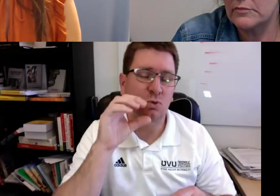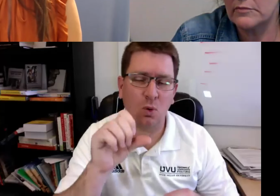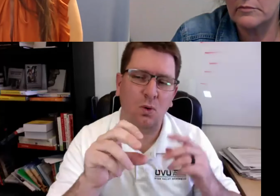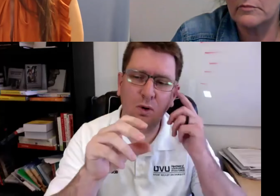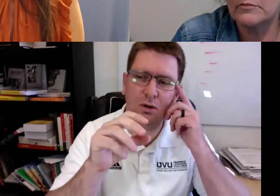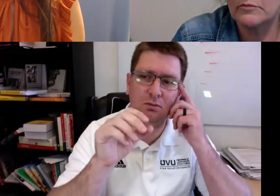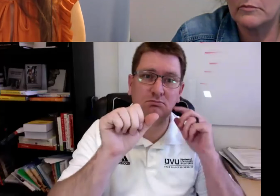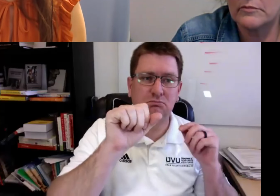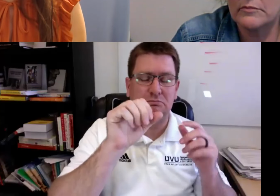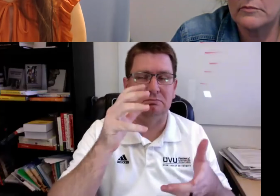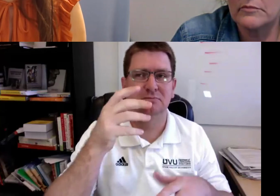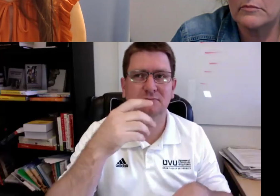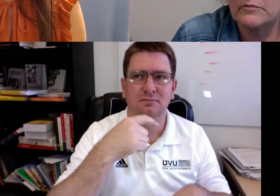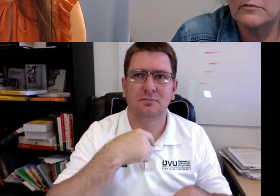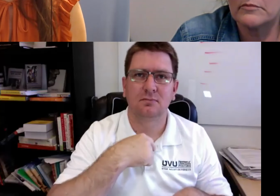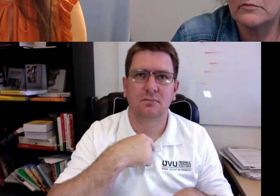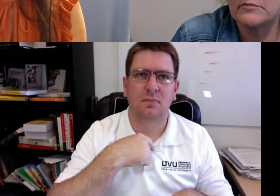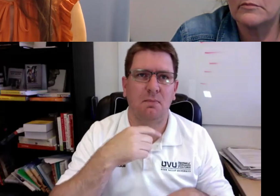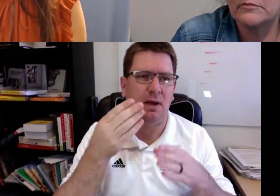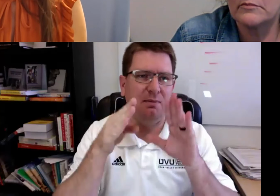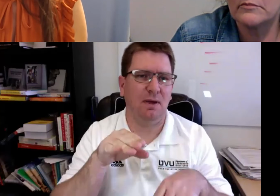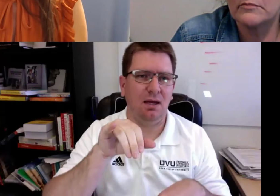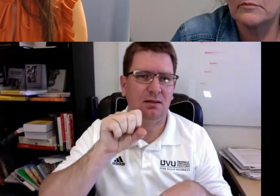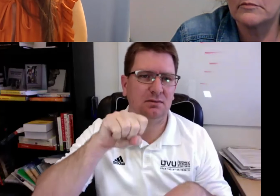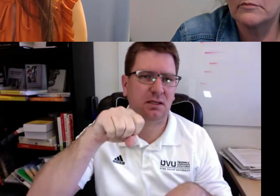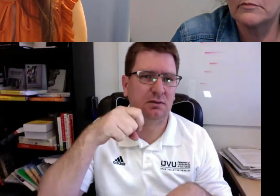And Dr. Ballard is saying,